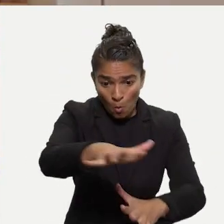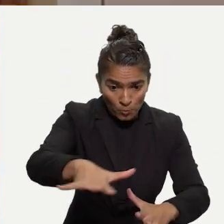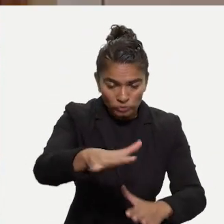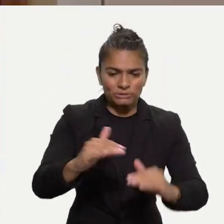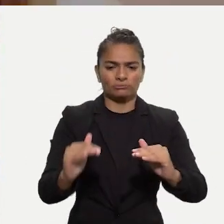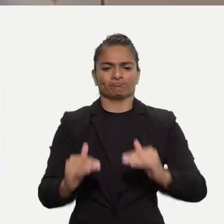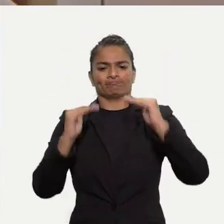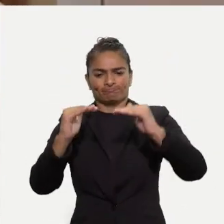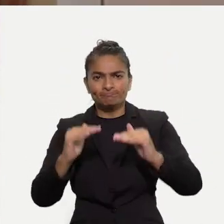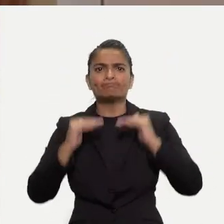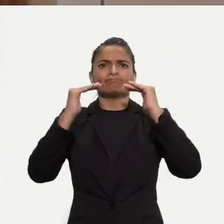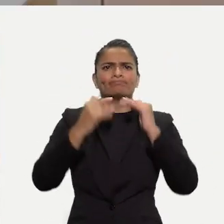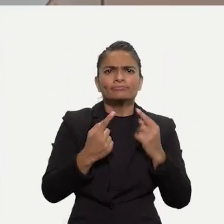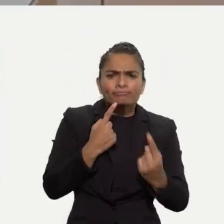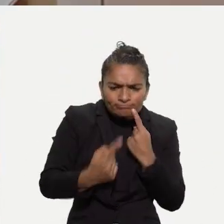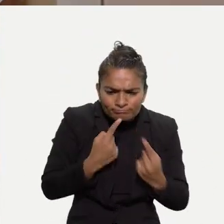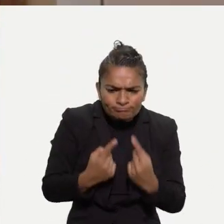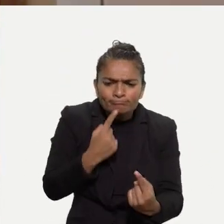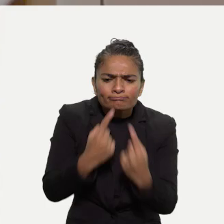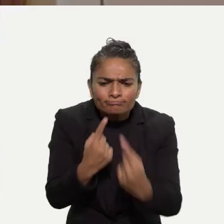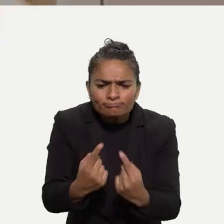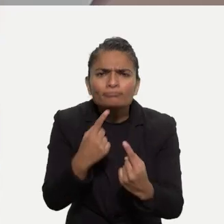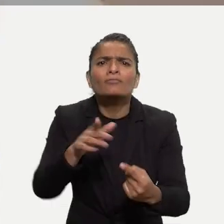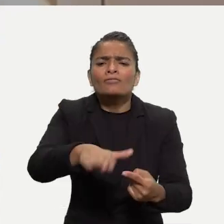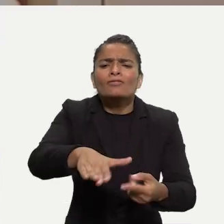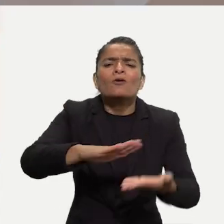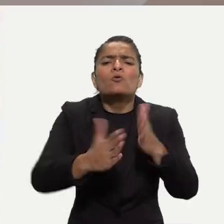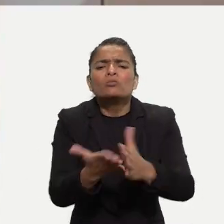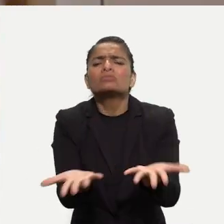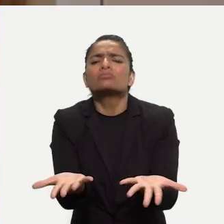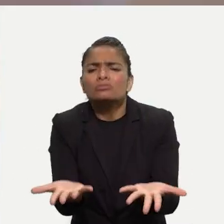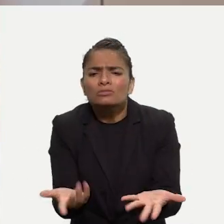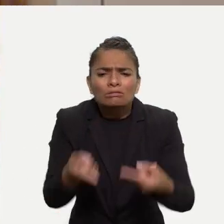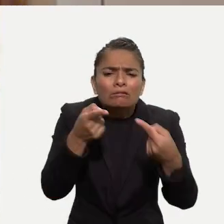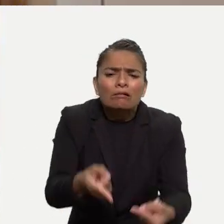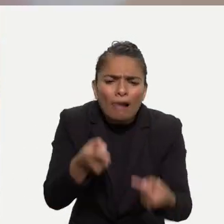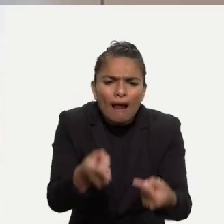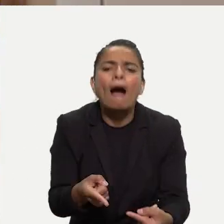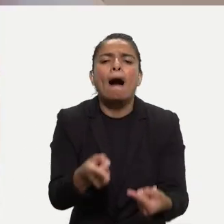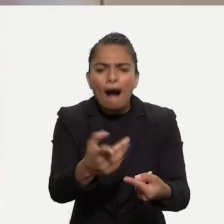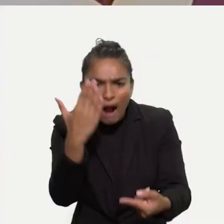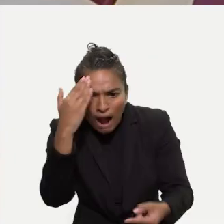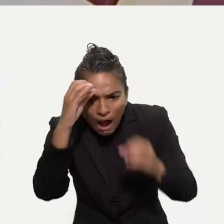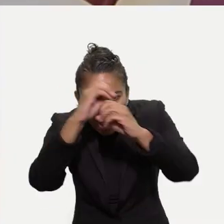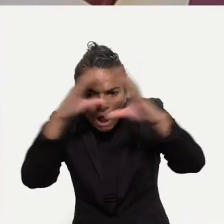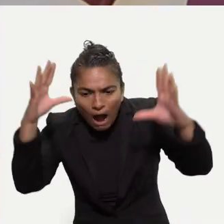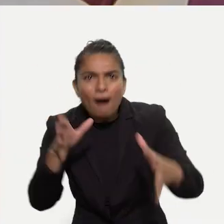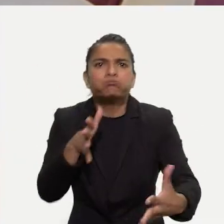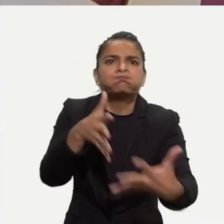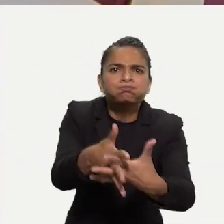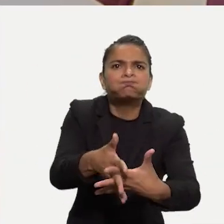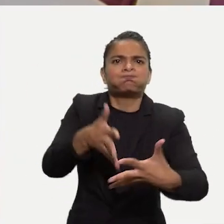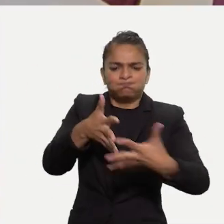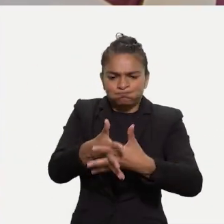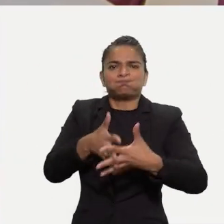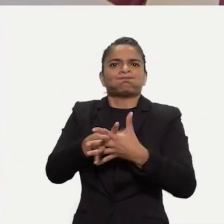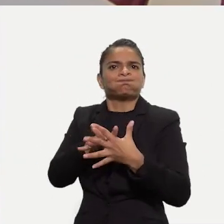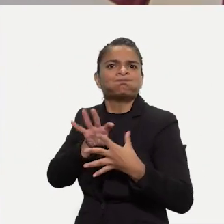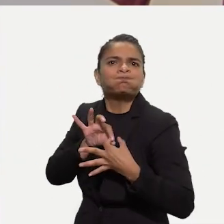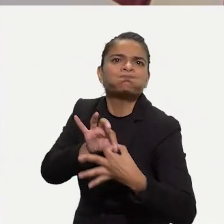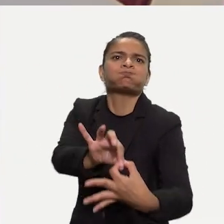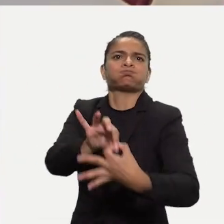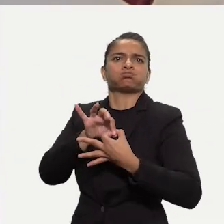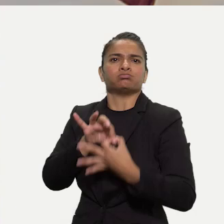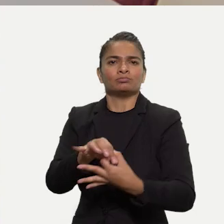at the low level. So we need to have a coherence between the decisions made at the government level and what the community is doing as